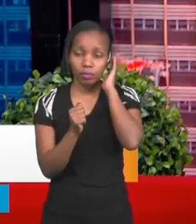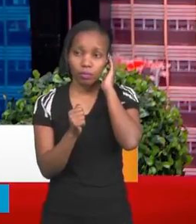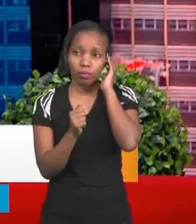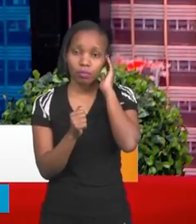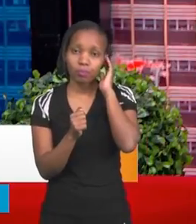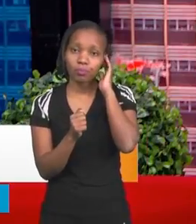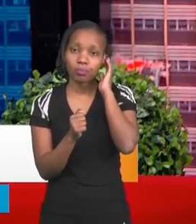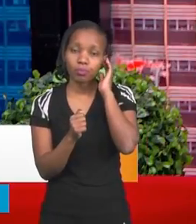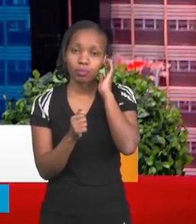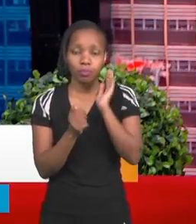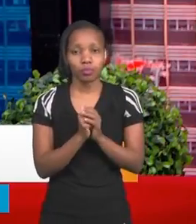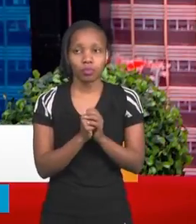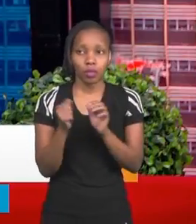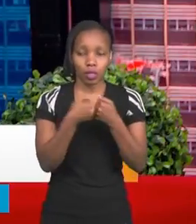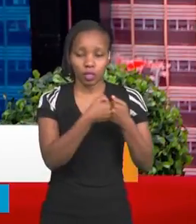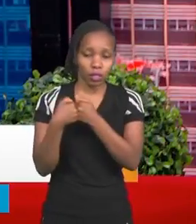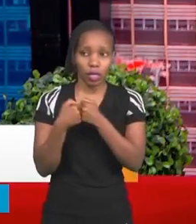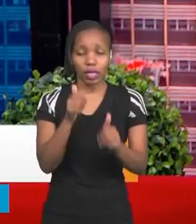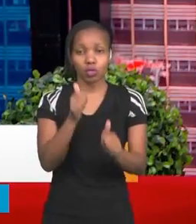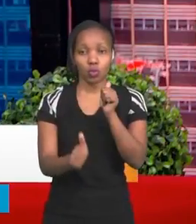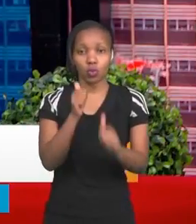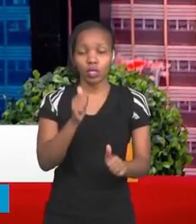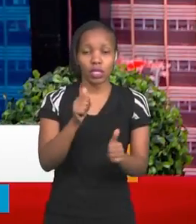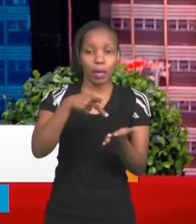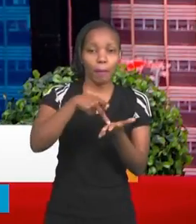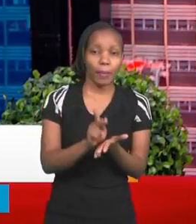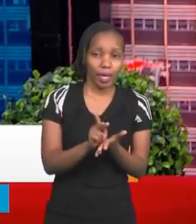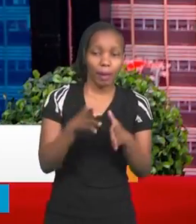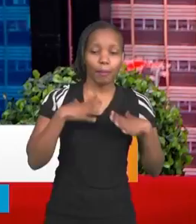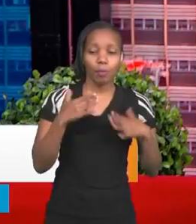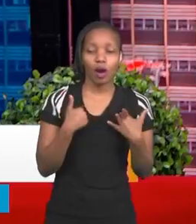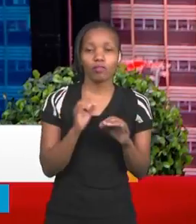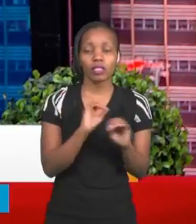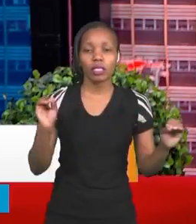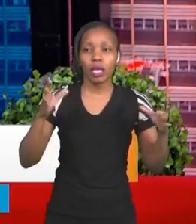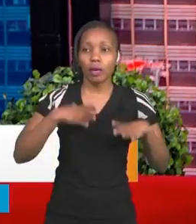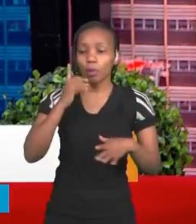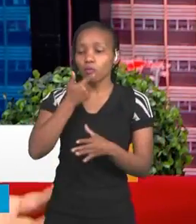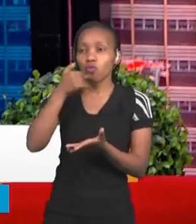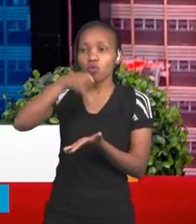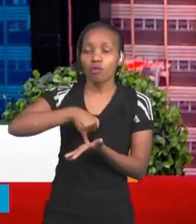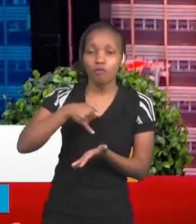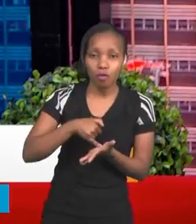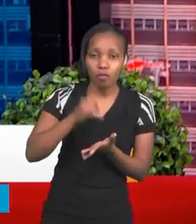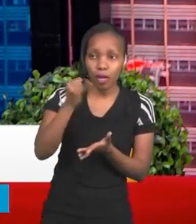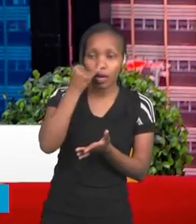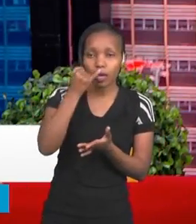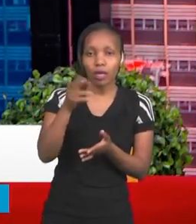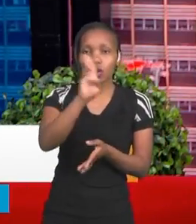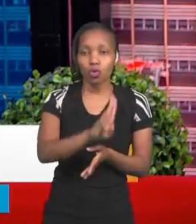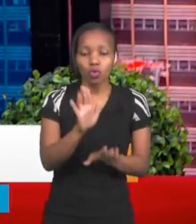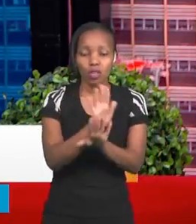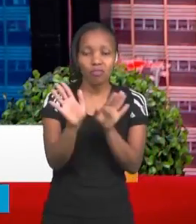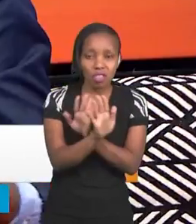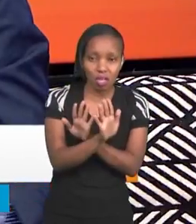challenge we are having is somebody to pay for those costs. Because the people who are involved in drugs have used everything they have to buy